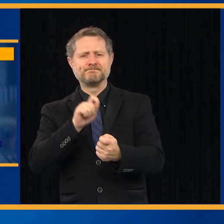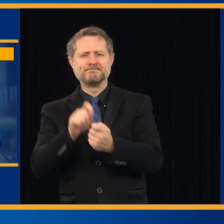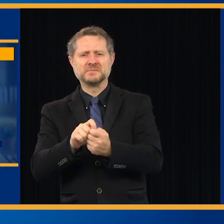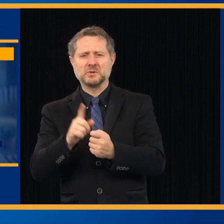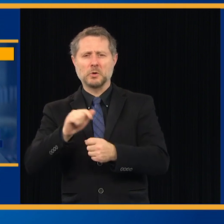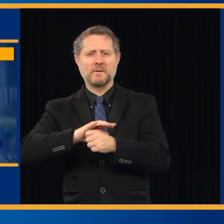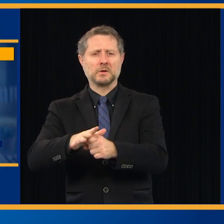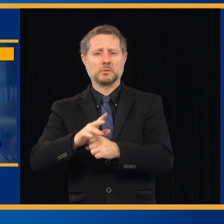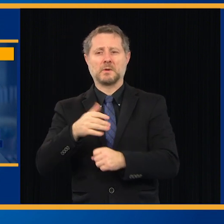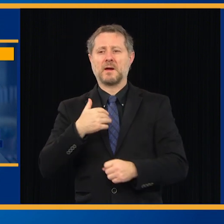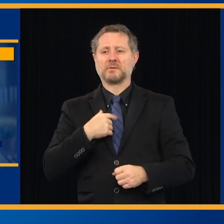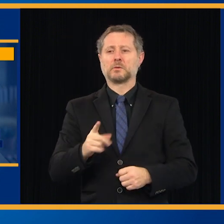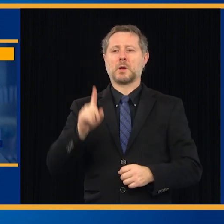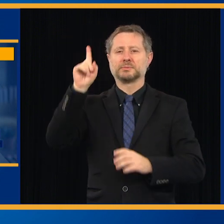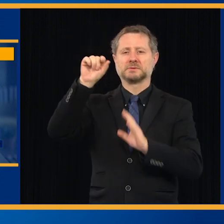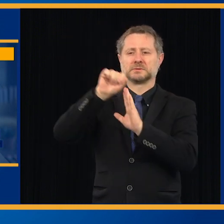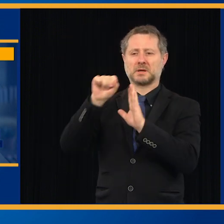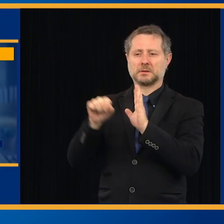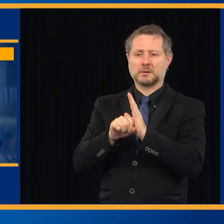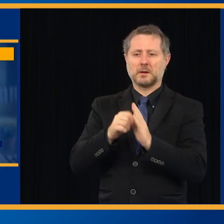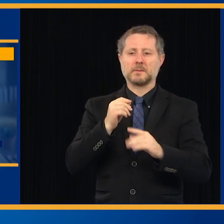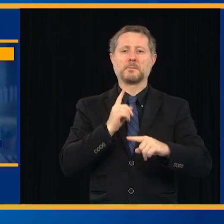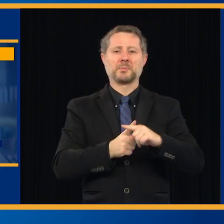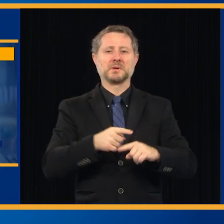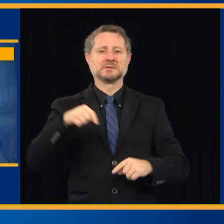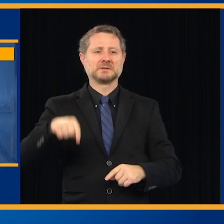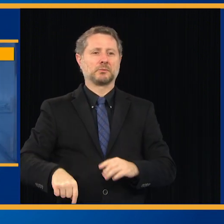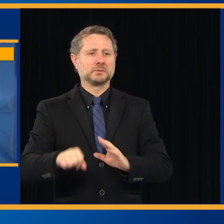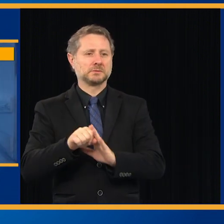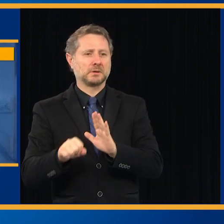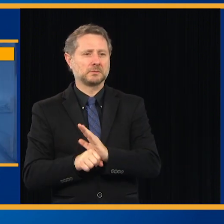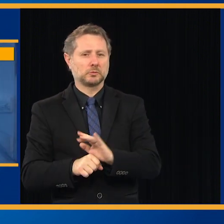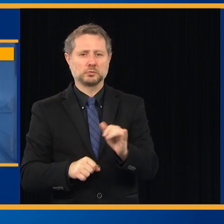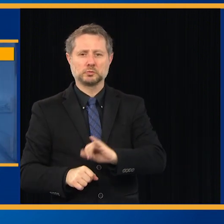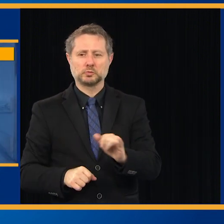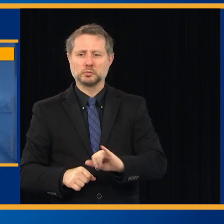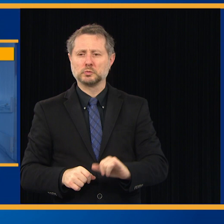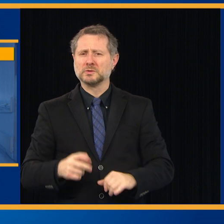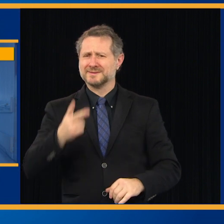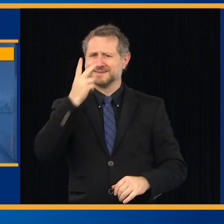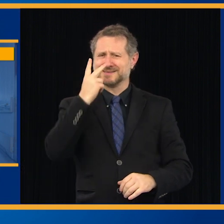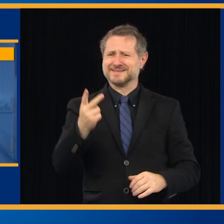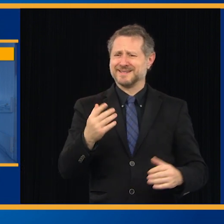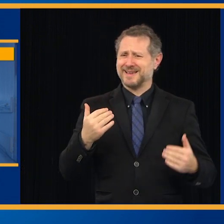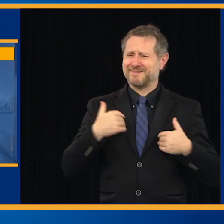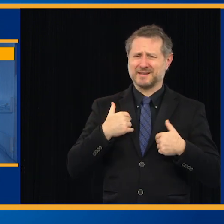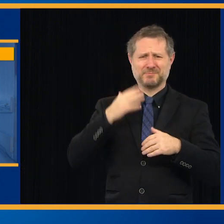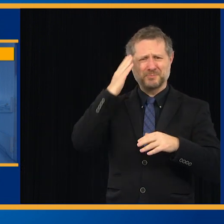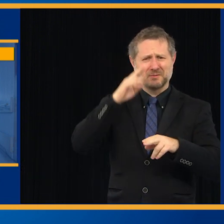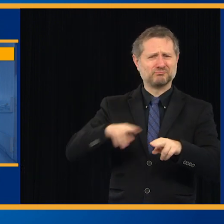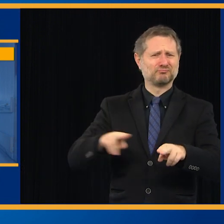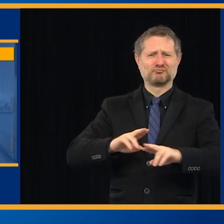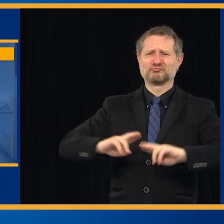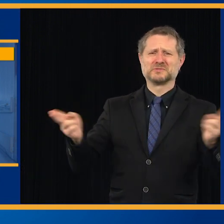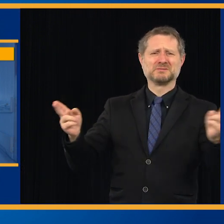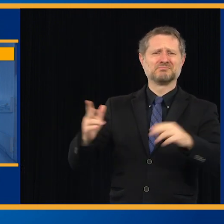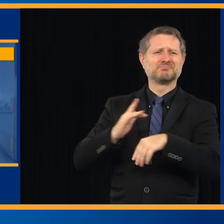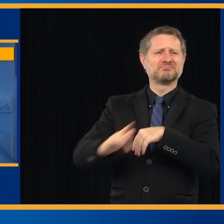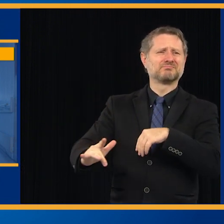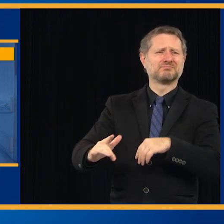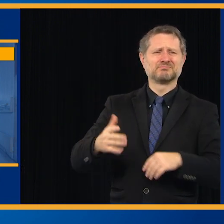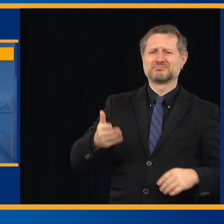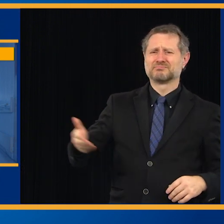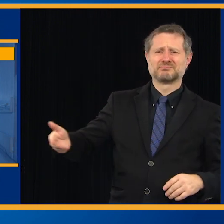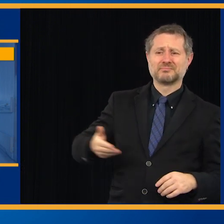upstate as well as downstate. So we have the facilities available. If there's any